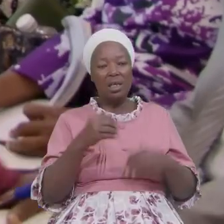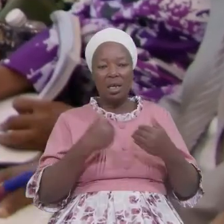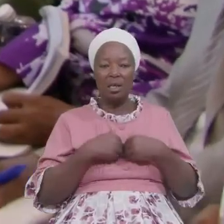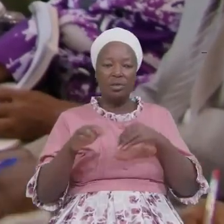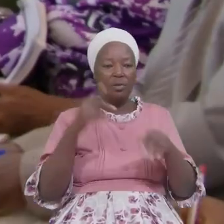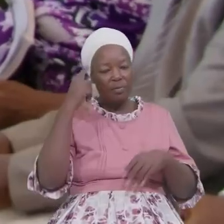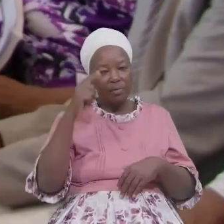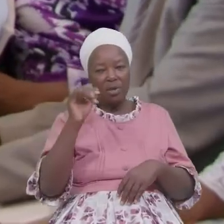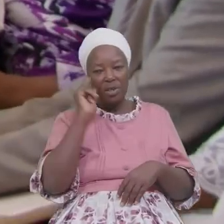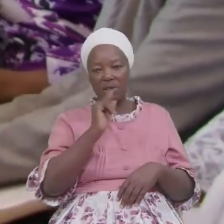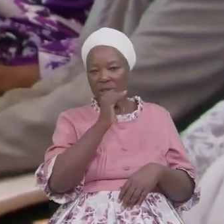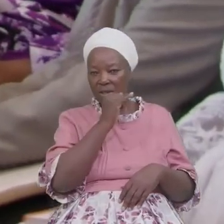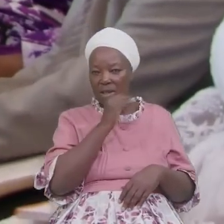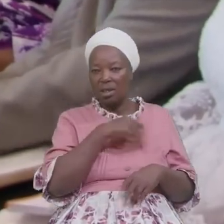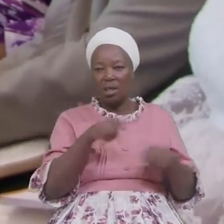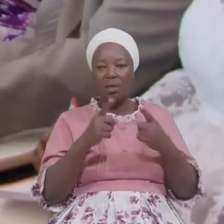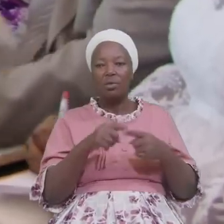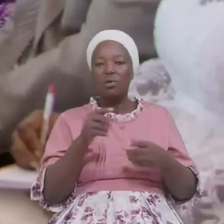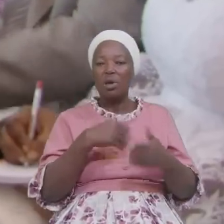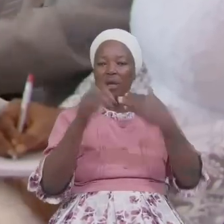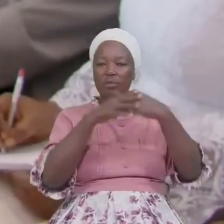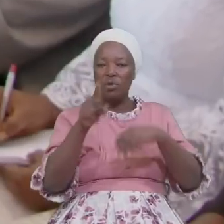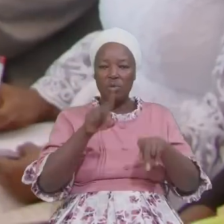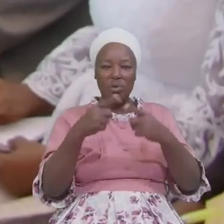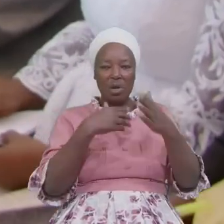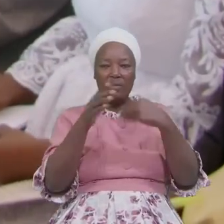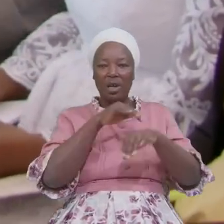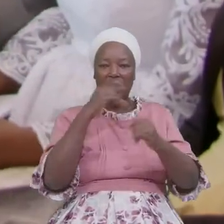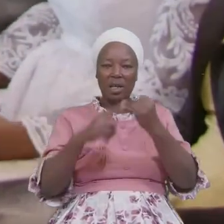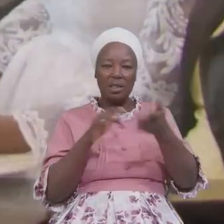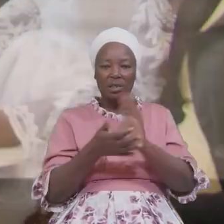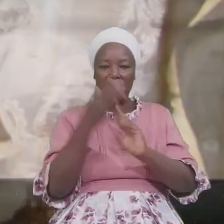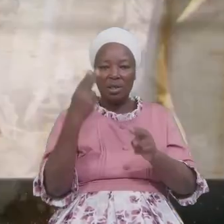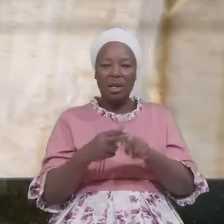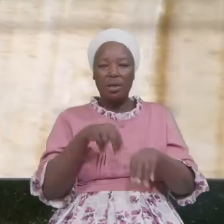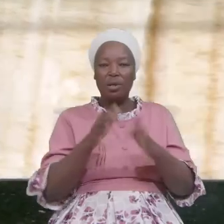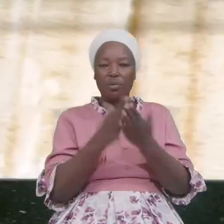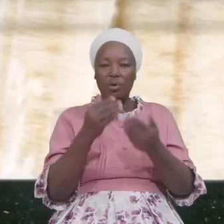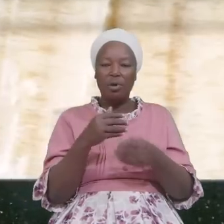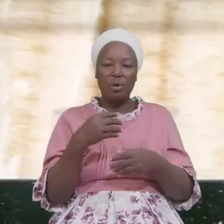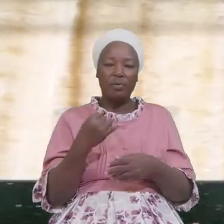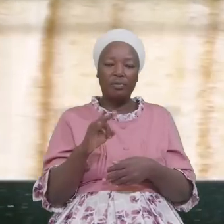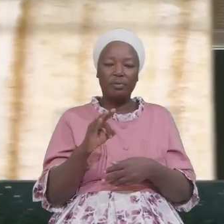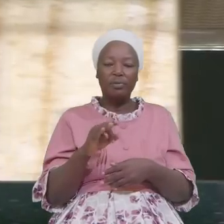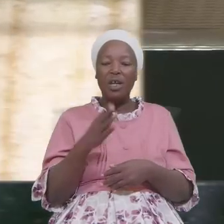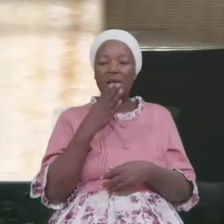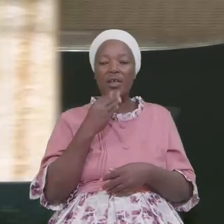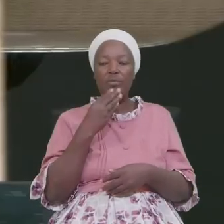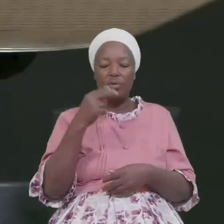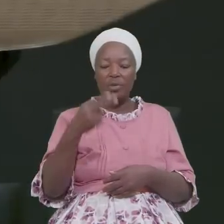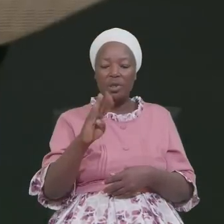Hebrews chapter 2, reading from verse 10. Hebrews chapter 2, reading from verse 10. For